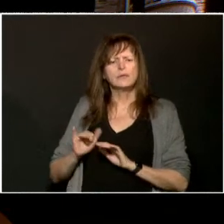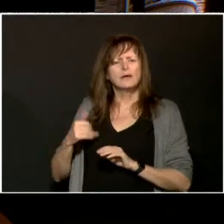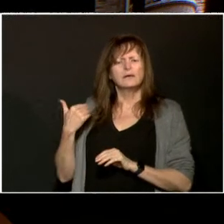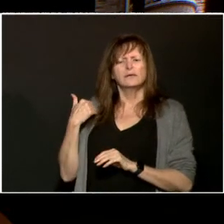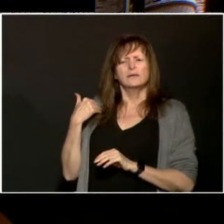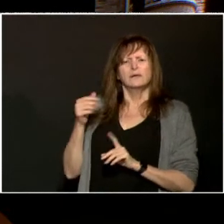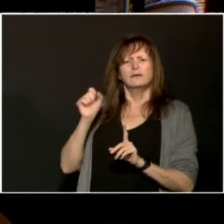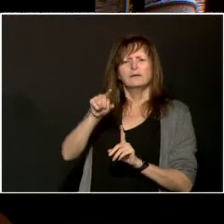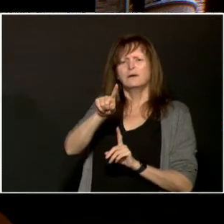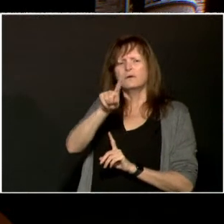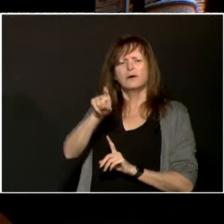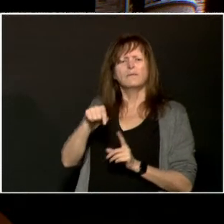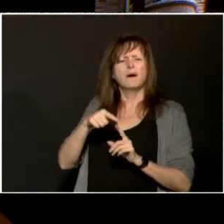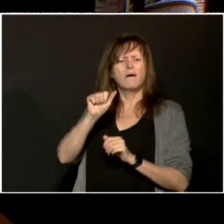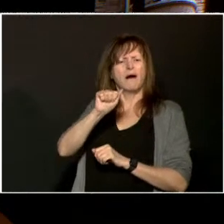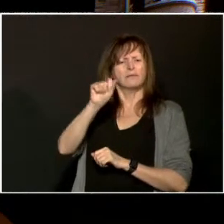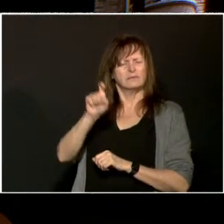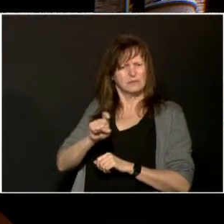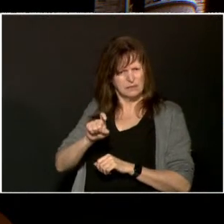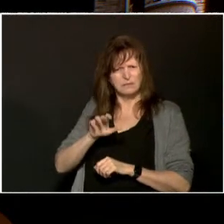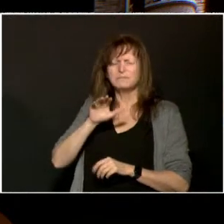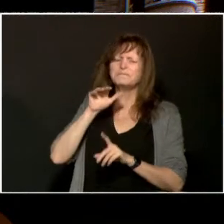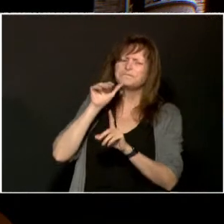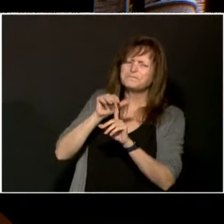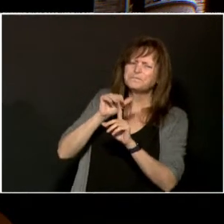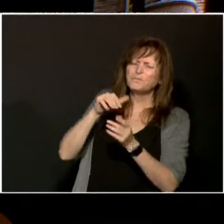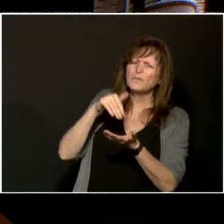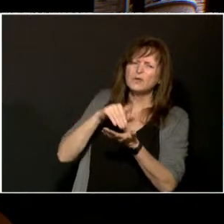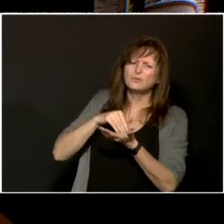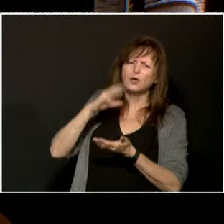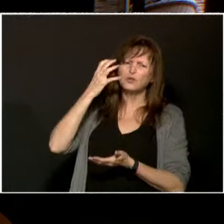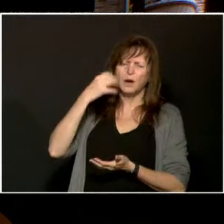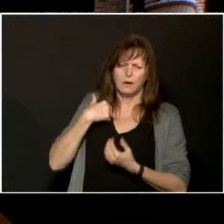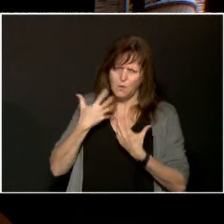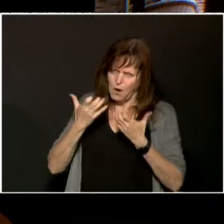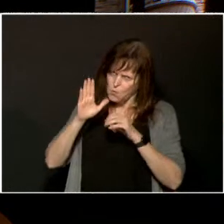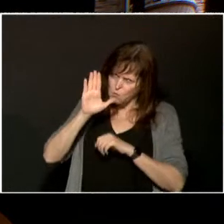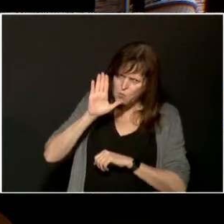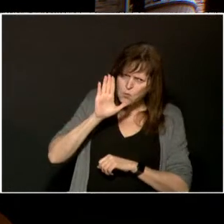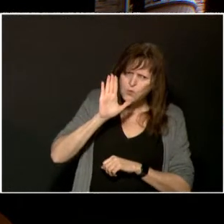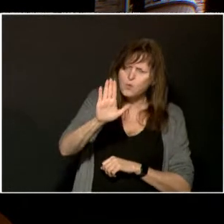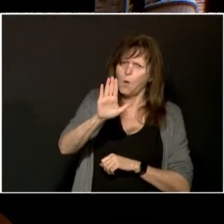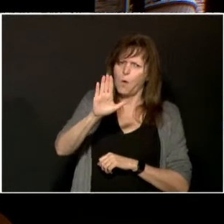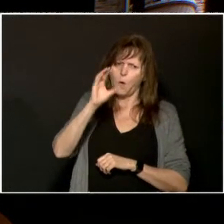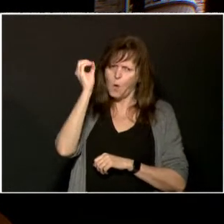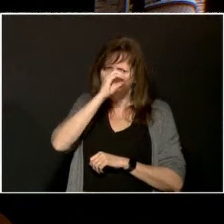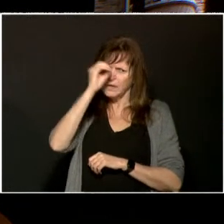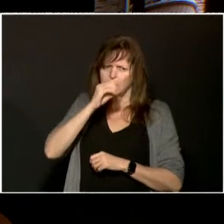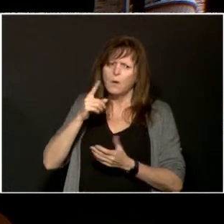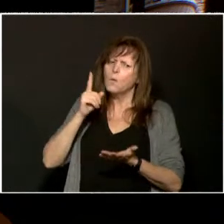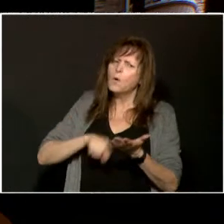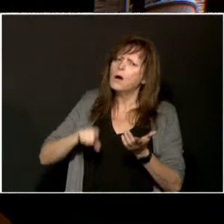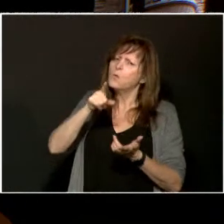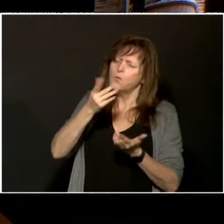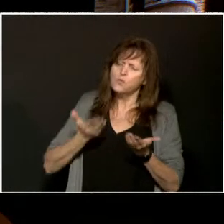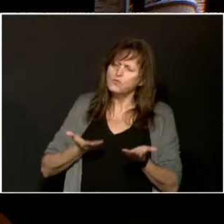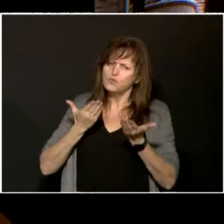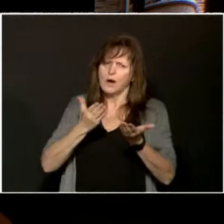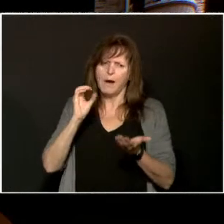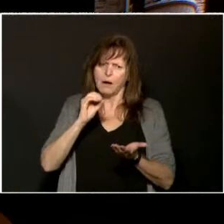on this and what your specific recommendation for the Ontario government would be. I mean, we're trying to balance here the